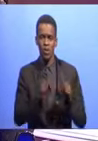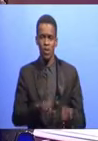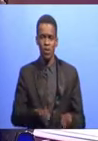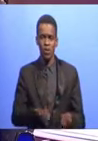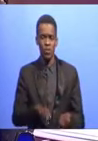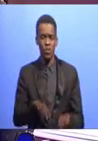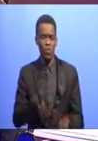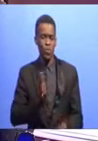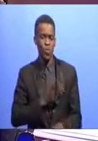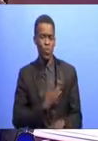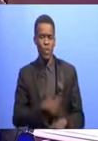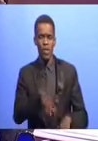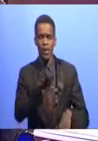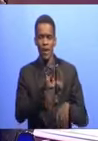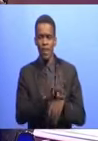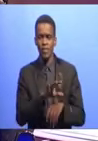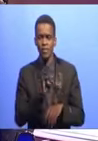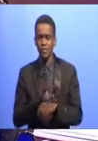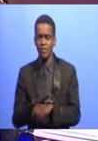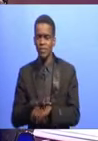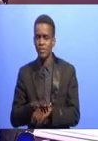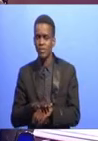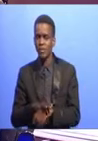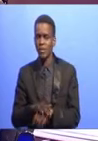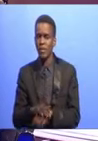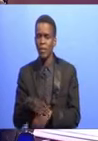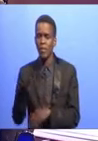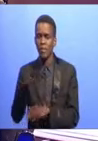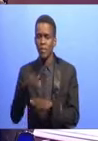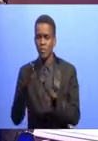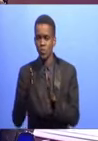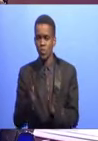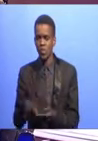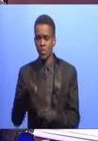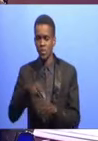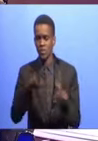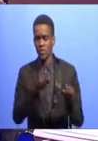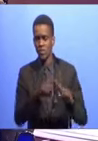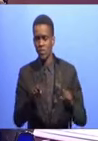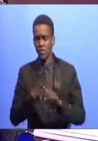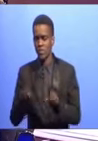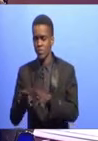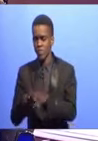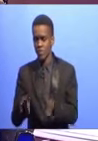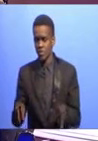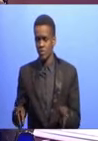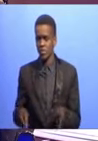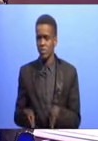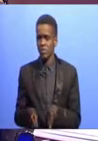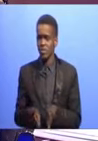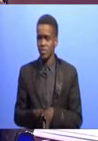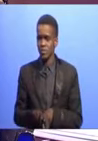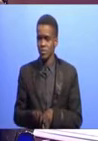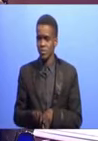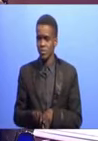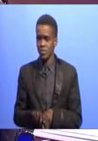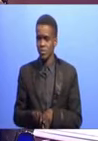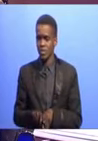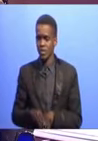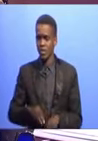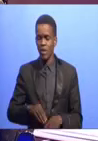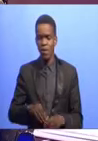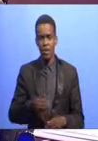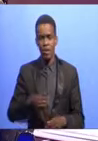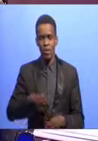gore Botswana Exporters and Manufacturers Association yone e ka dira go le kae ha go ka nna nako ya gore gongwe be re sa tlhole re kgona go